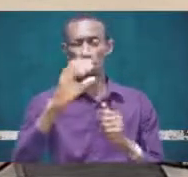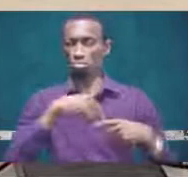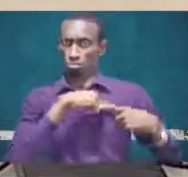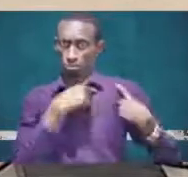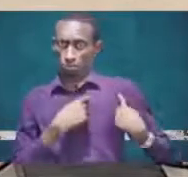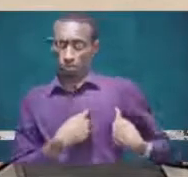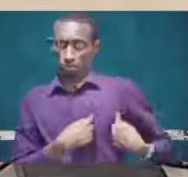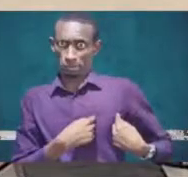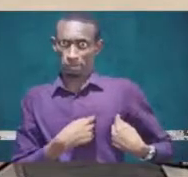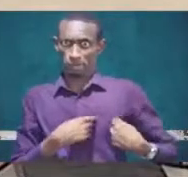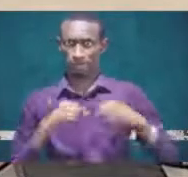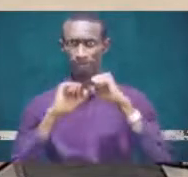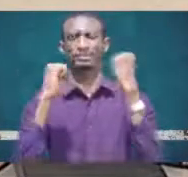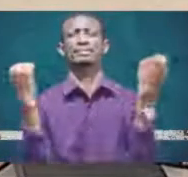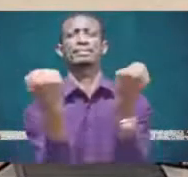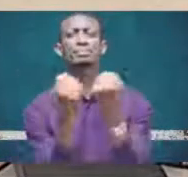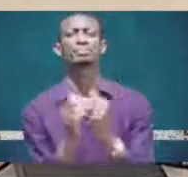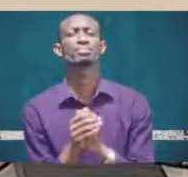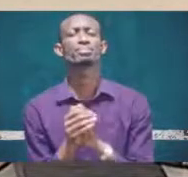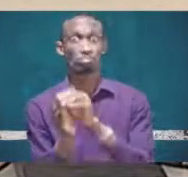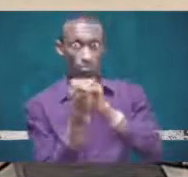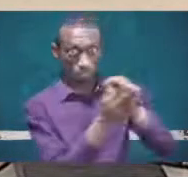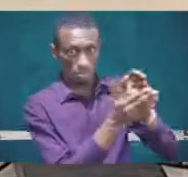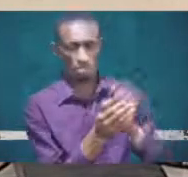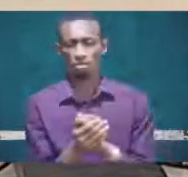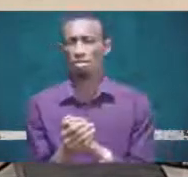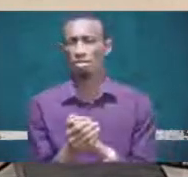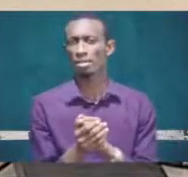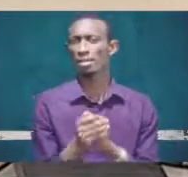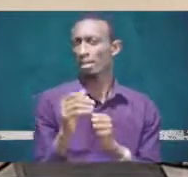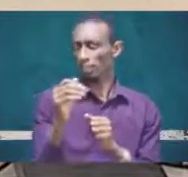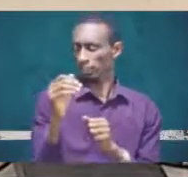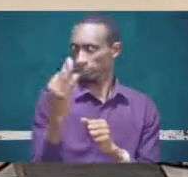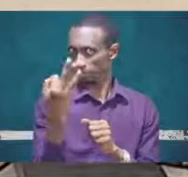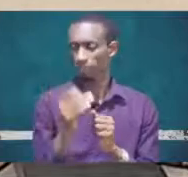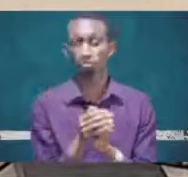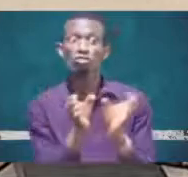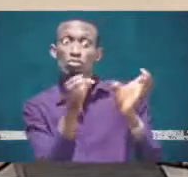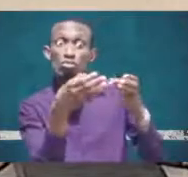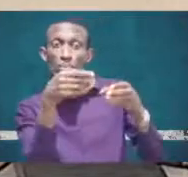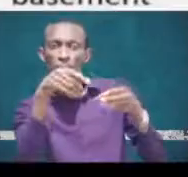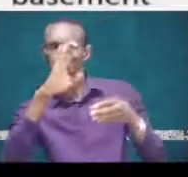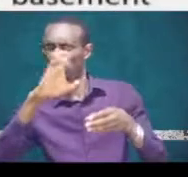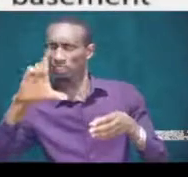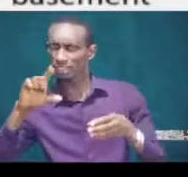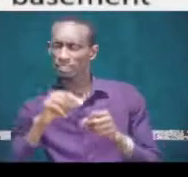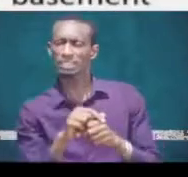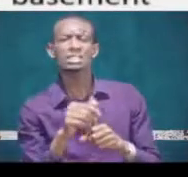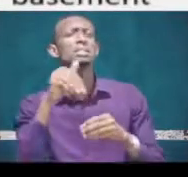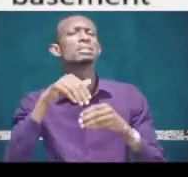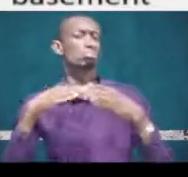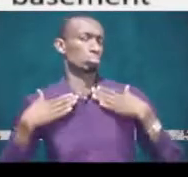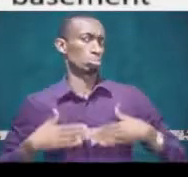Then we also have the third type of tissues we find in our body. We have